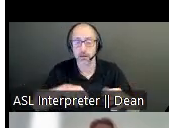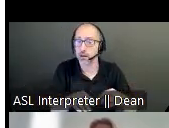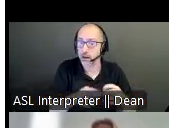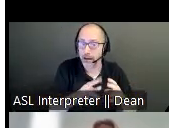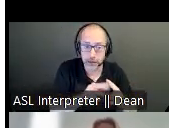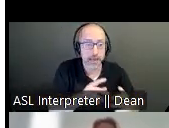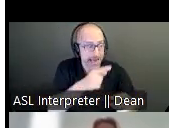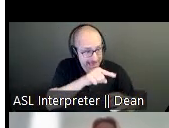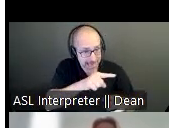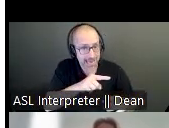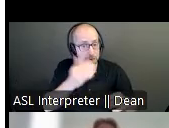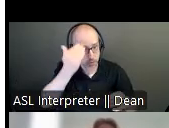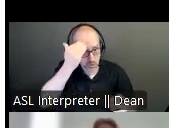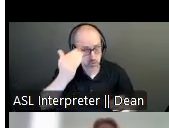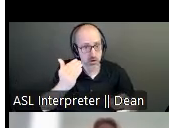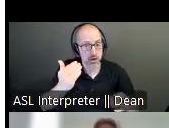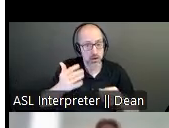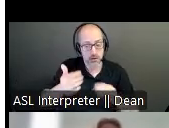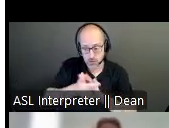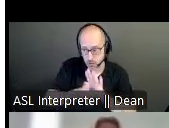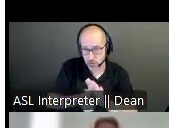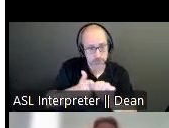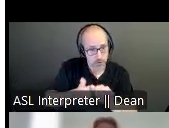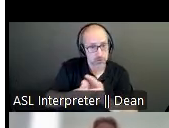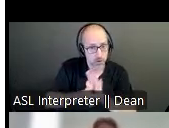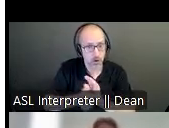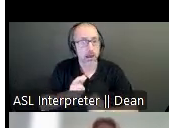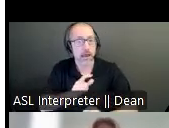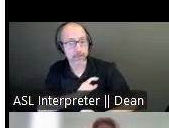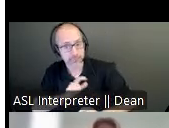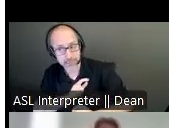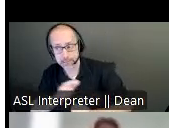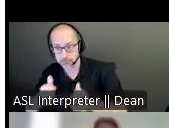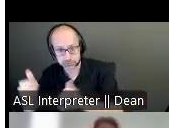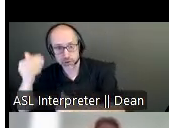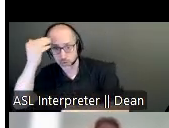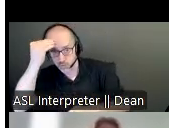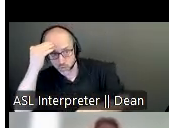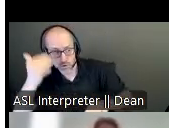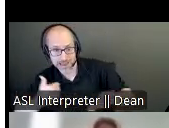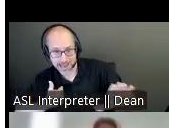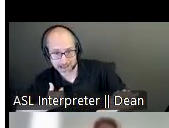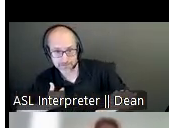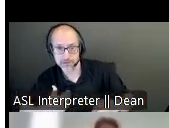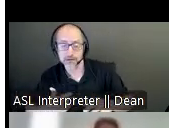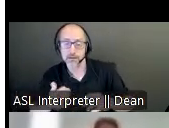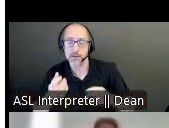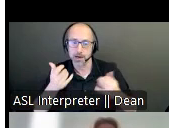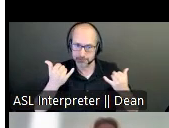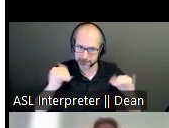well. And I will talk a little bit more about that in the findings from the case reviews.